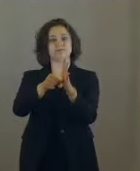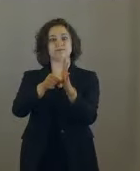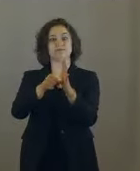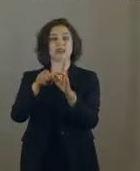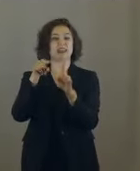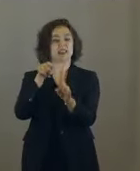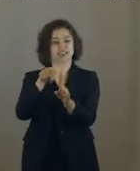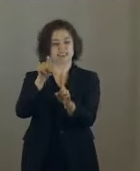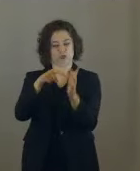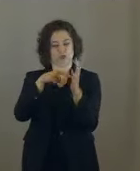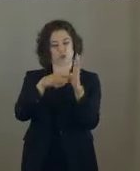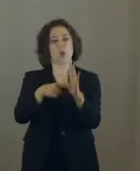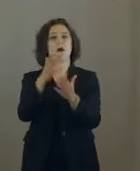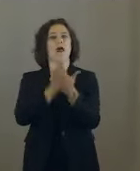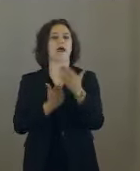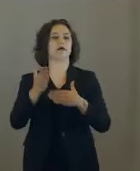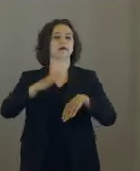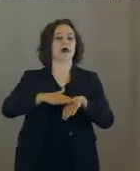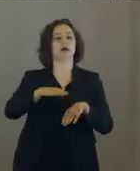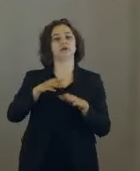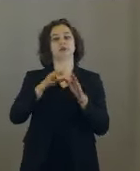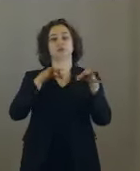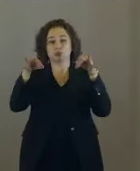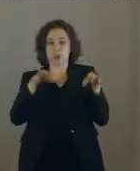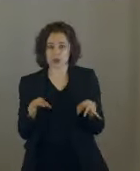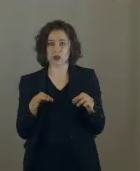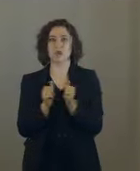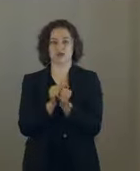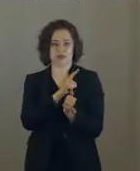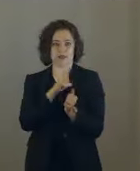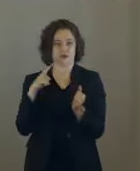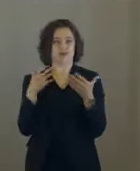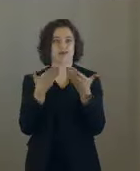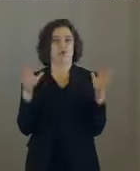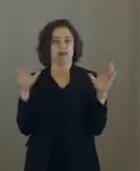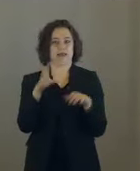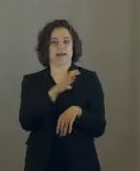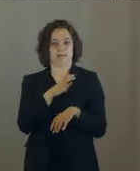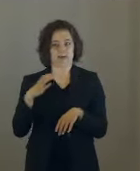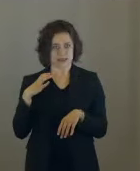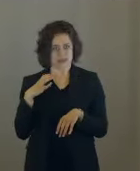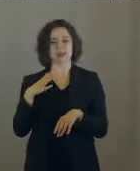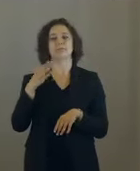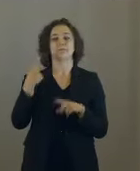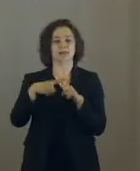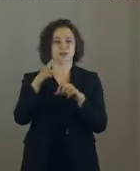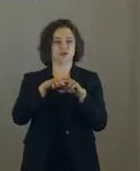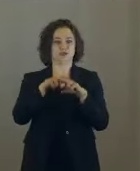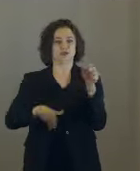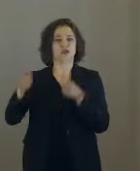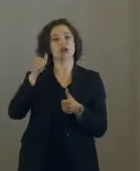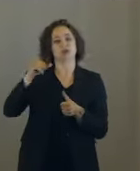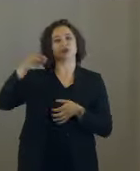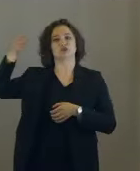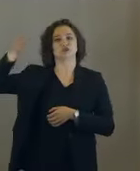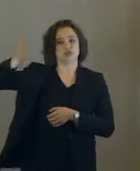a hands-on tutorial with the chairs of the legislators oversight committees. And I think the chairs of the judiciary committees in both the House and the